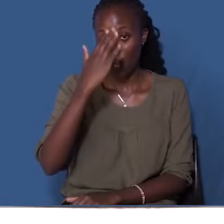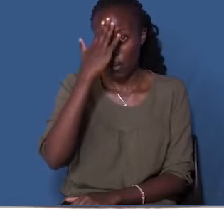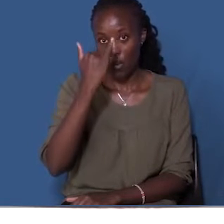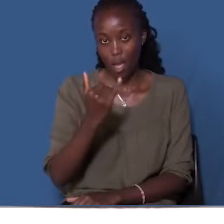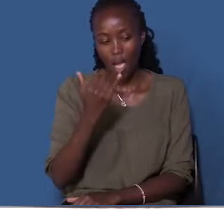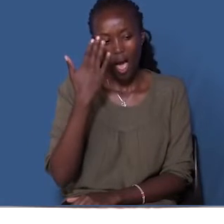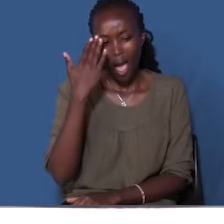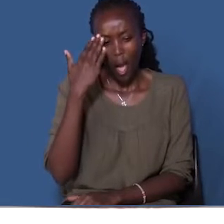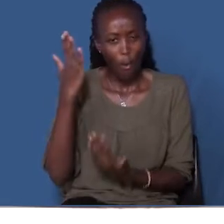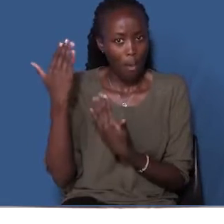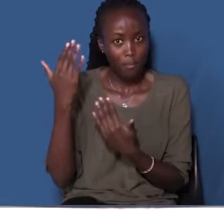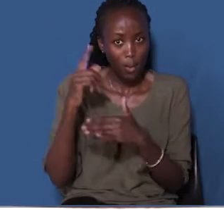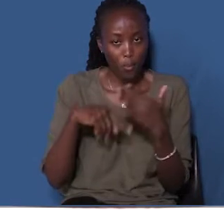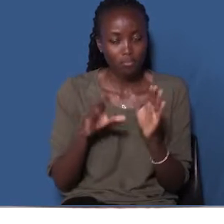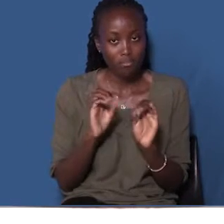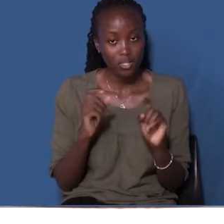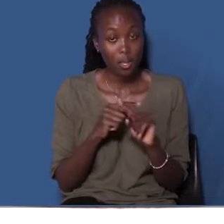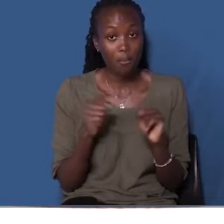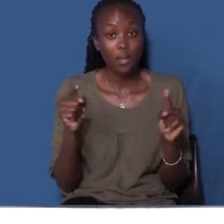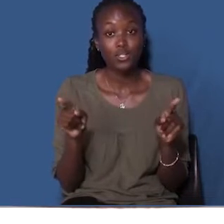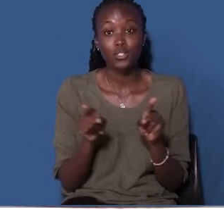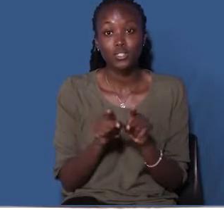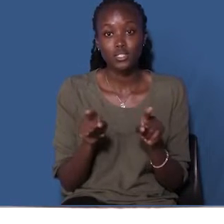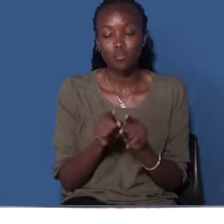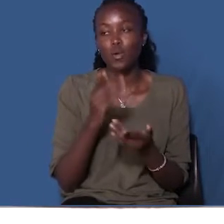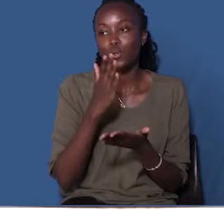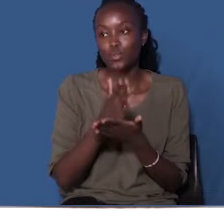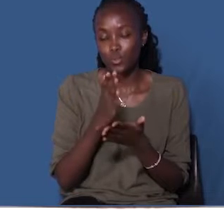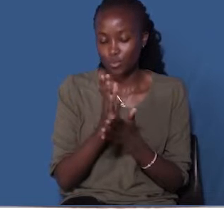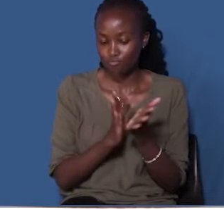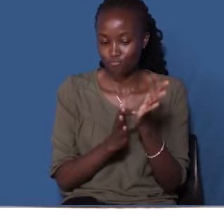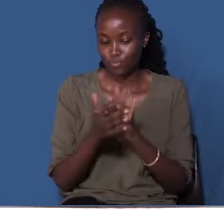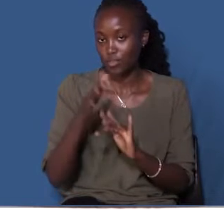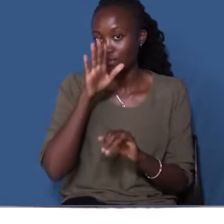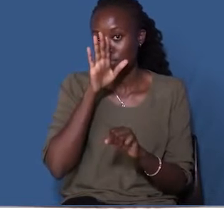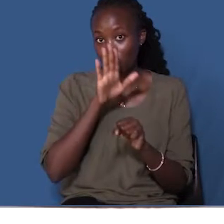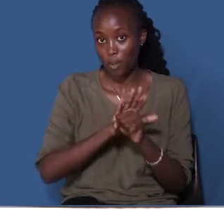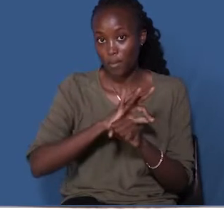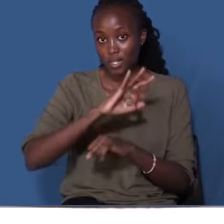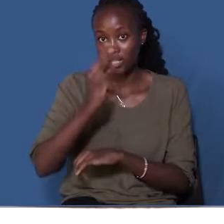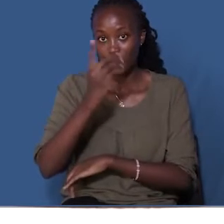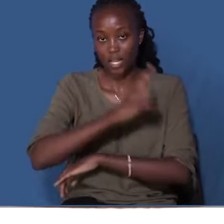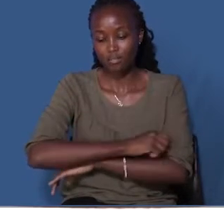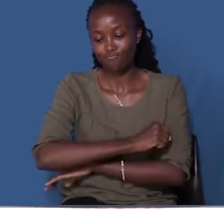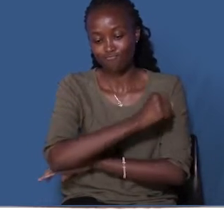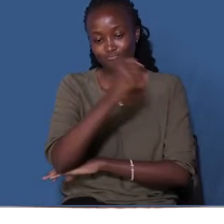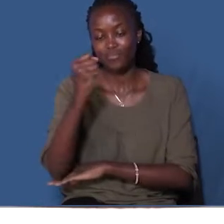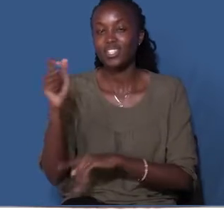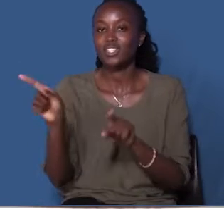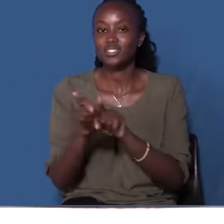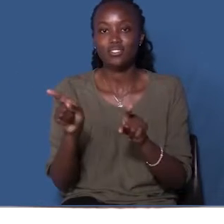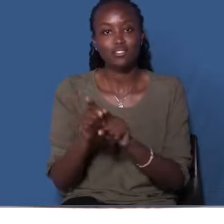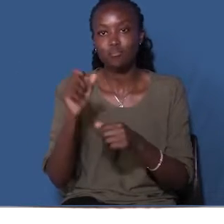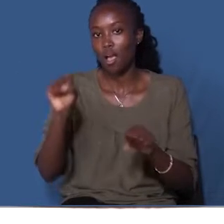But the beautiful thing is this, as he promised, he said he was resurrected on the third day, and that is what he